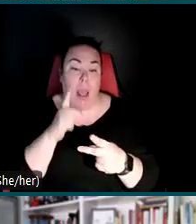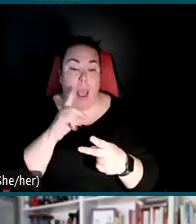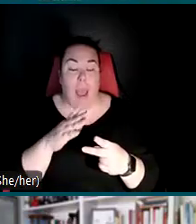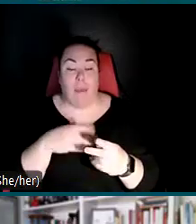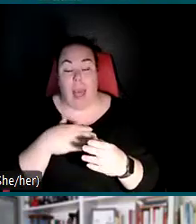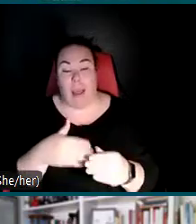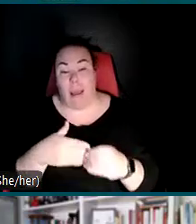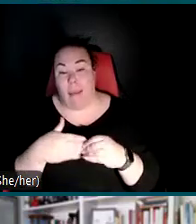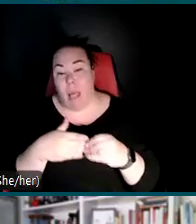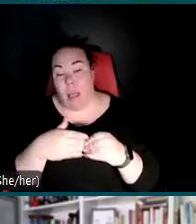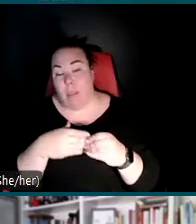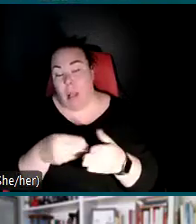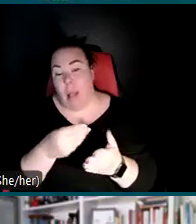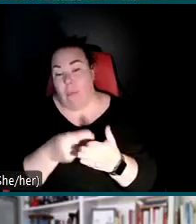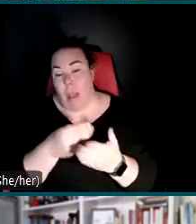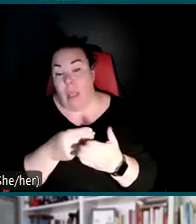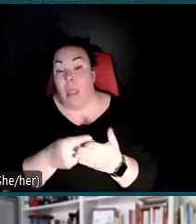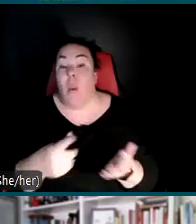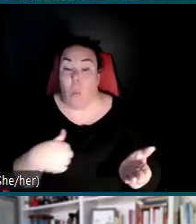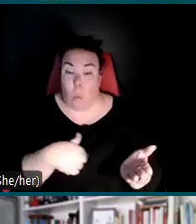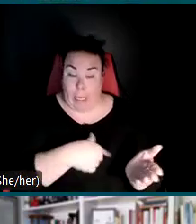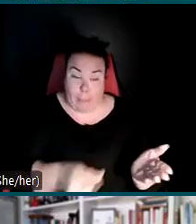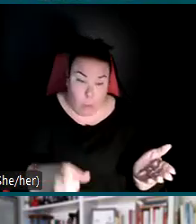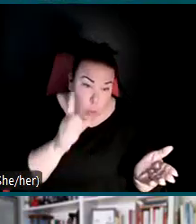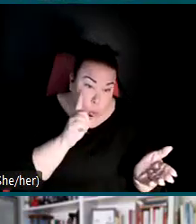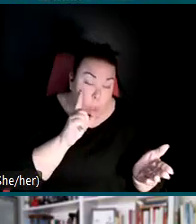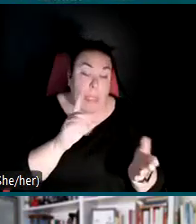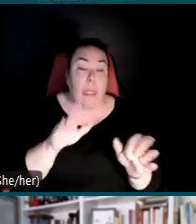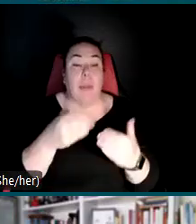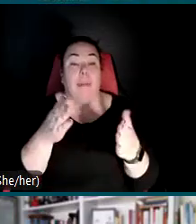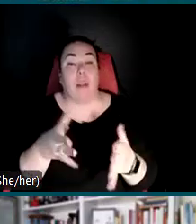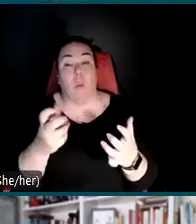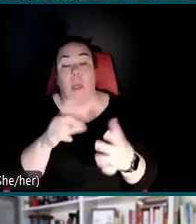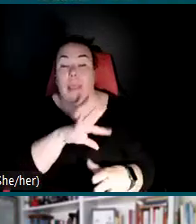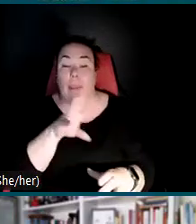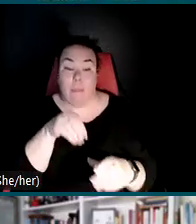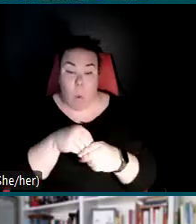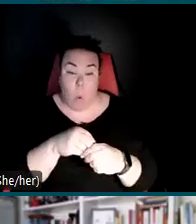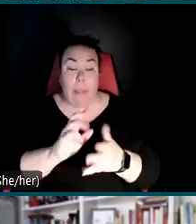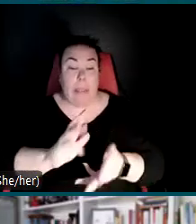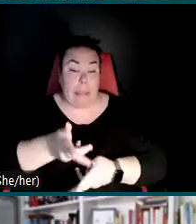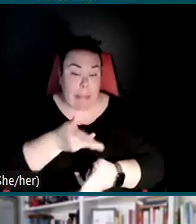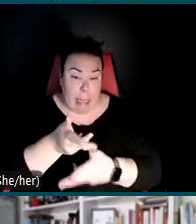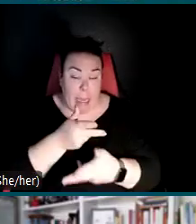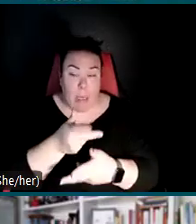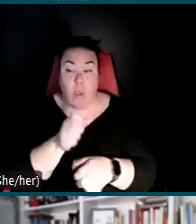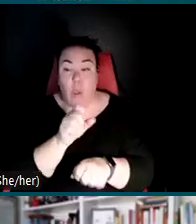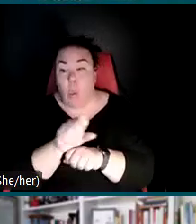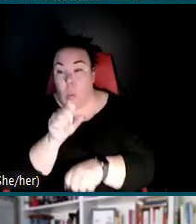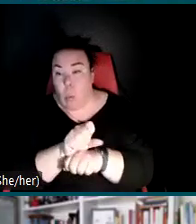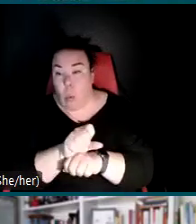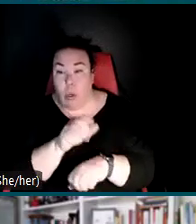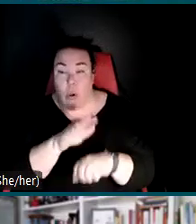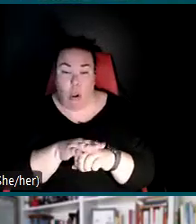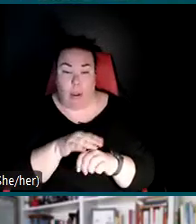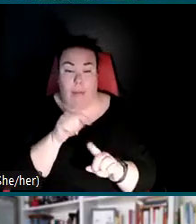that providers want to be involved and engaged and work on this planning and response,